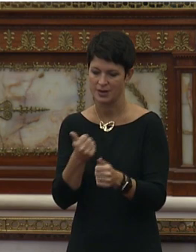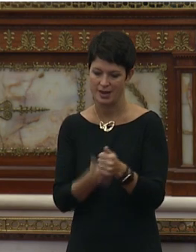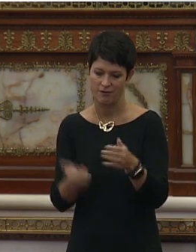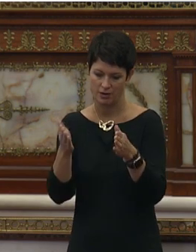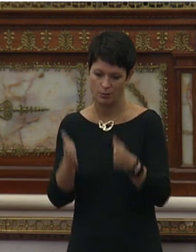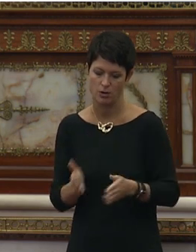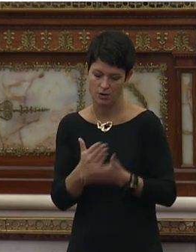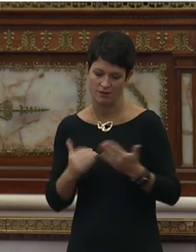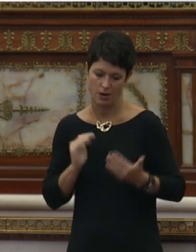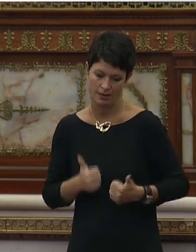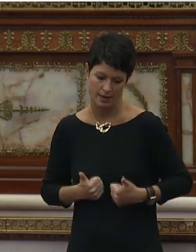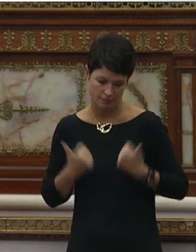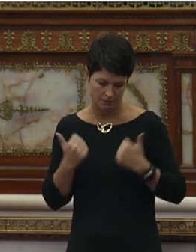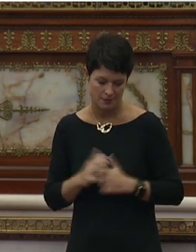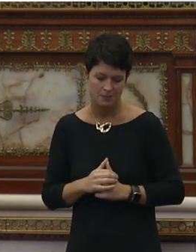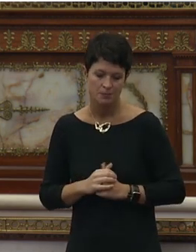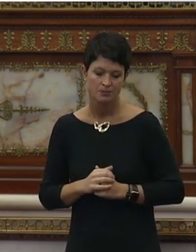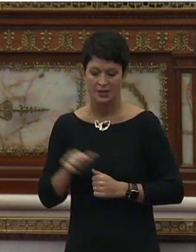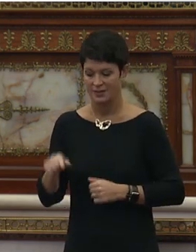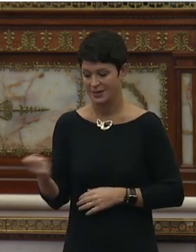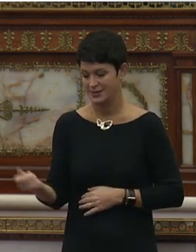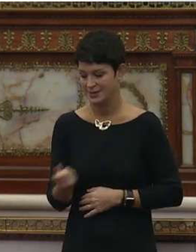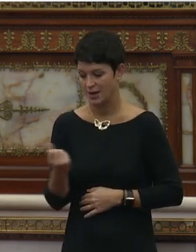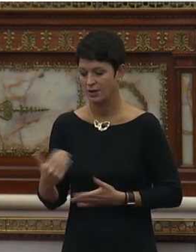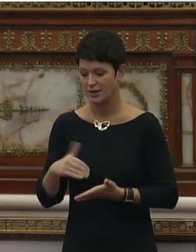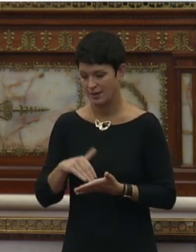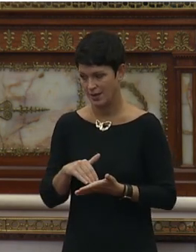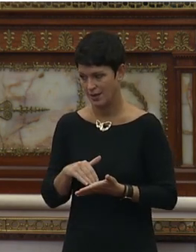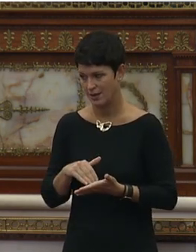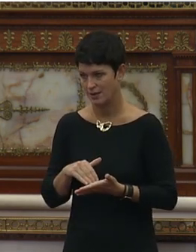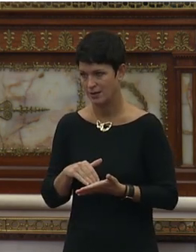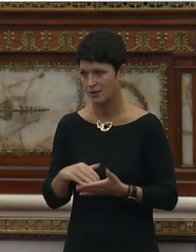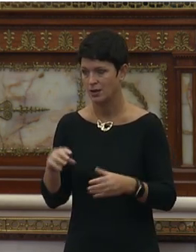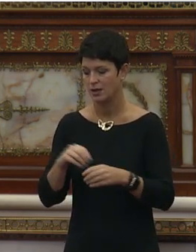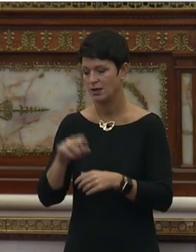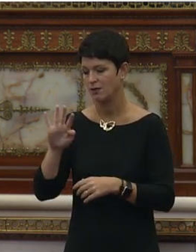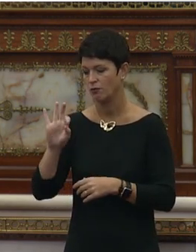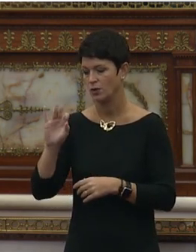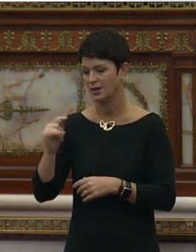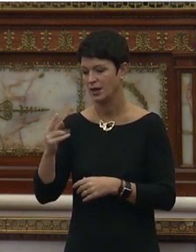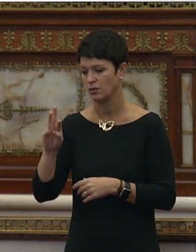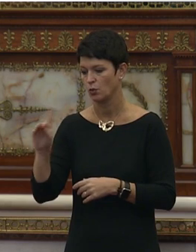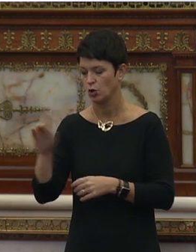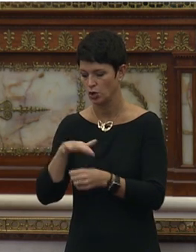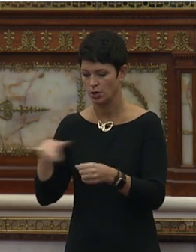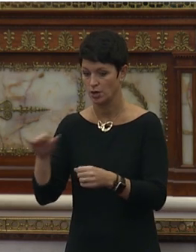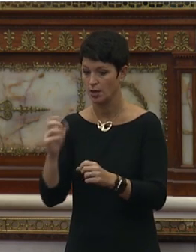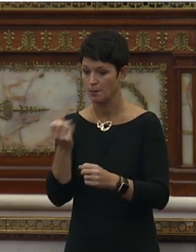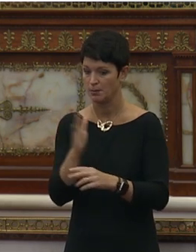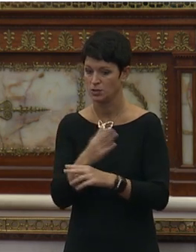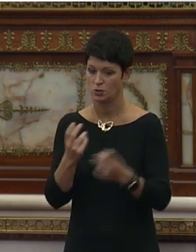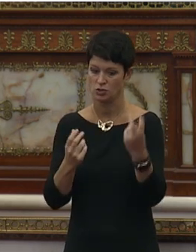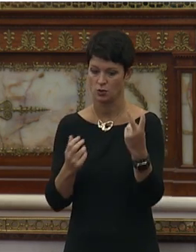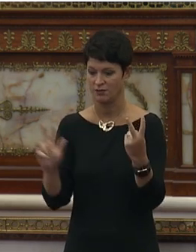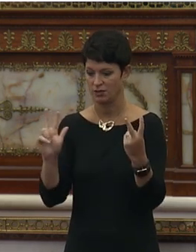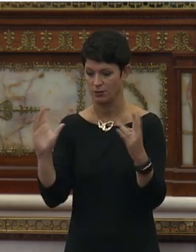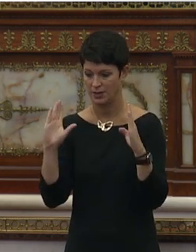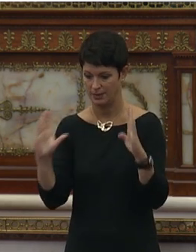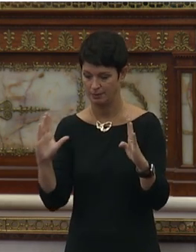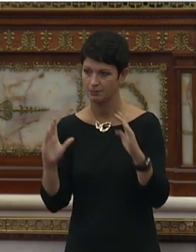of our lives. So this Saturday, we'll once again be in the 49th Ward between the hours of 12 to